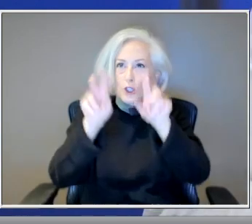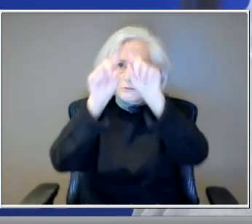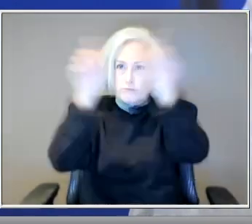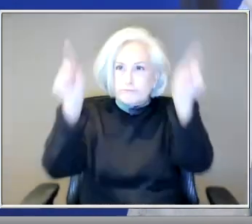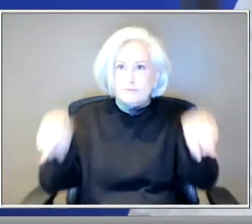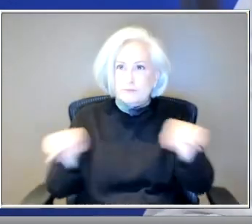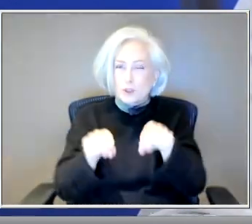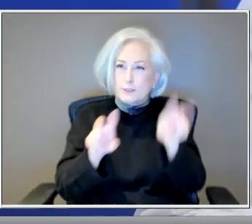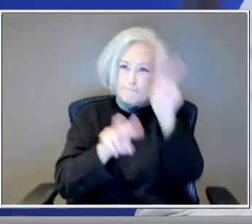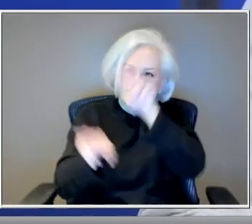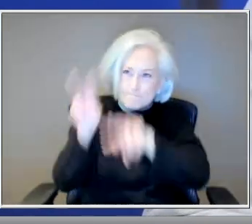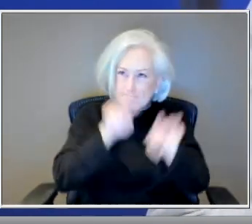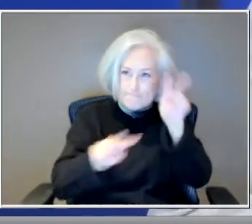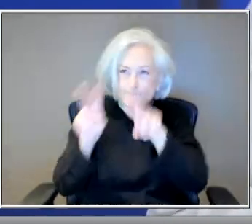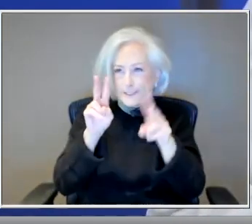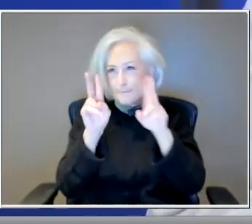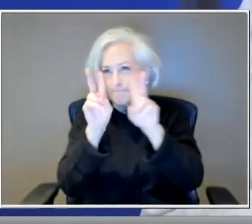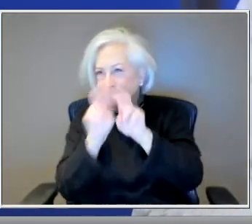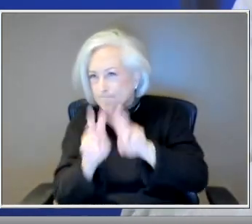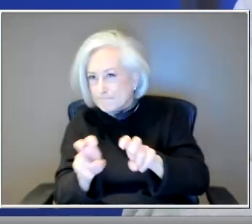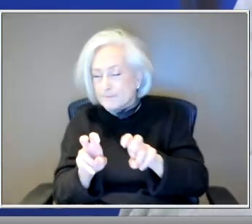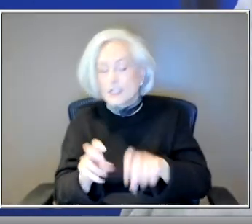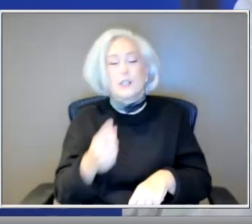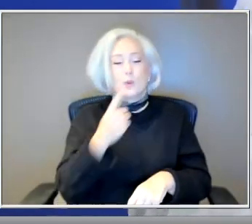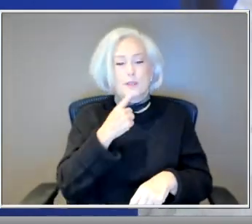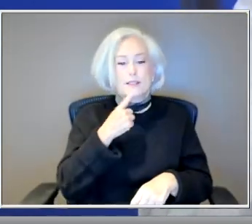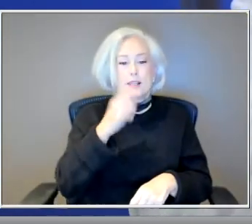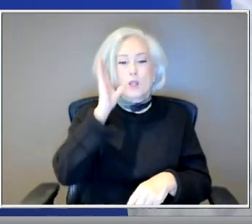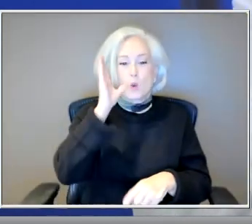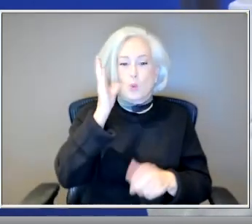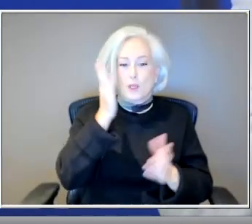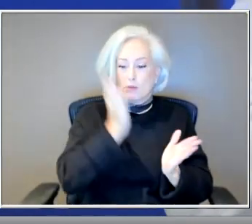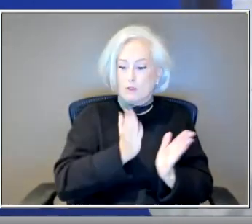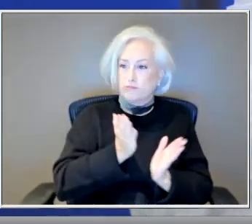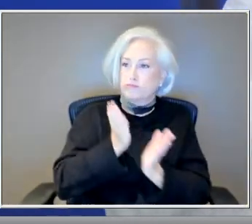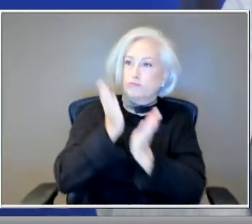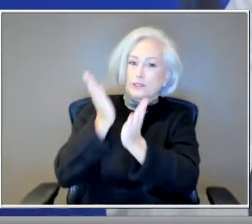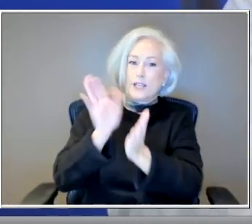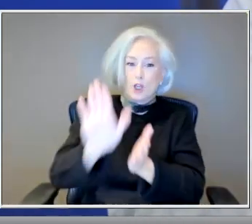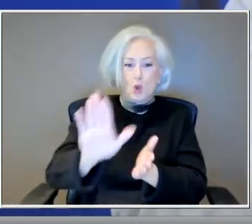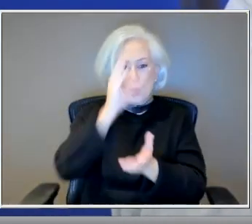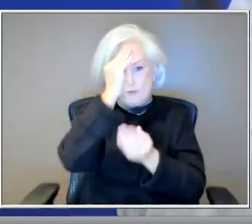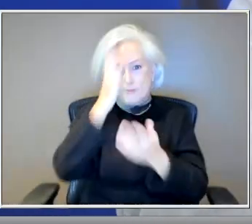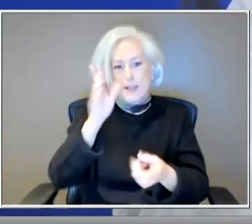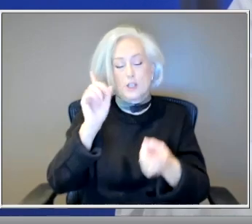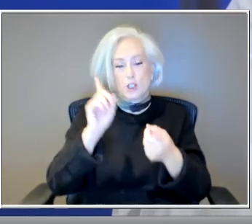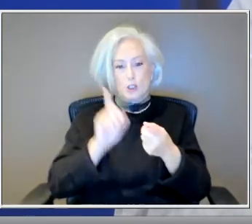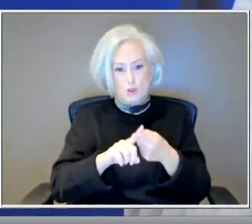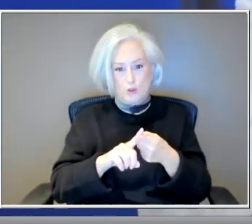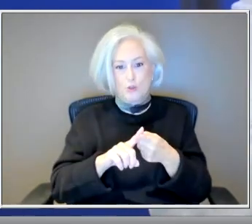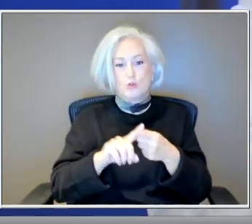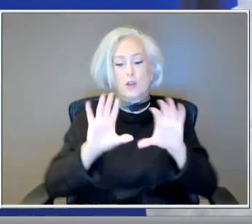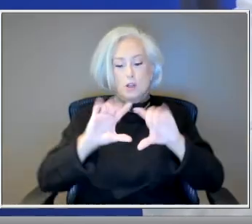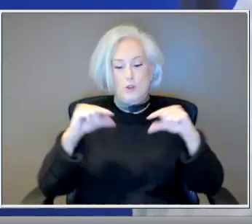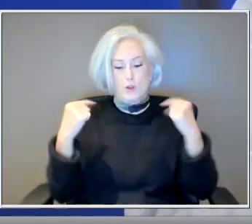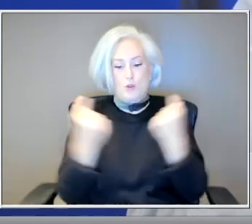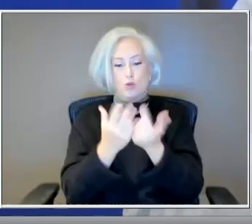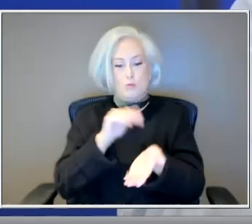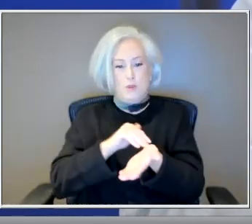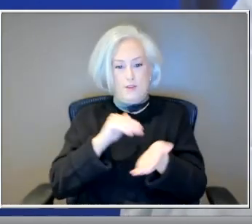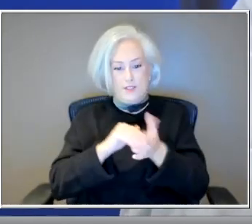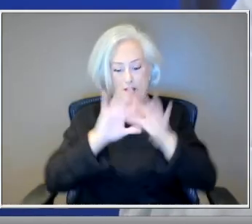have this testing that we need to do in order to figure out whether her baffle or that,